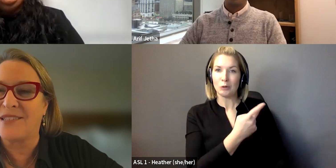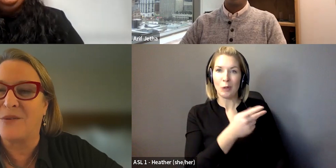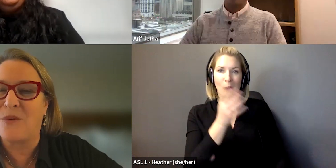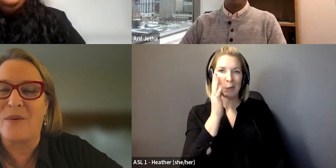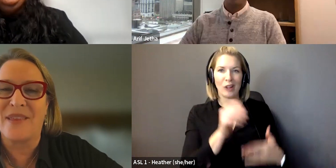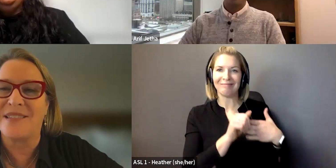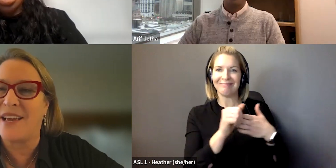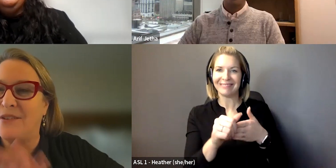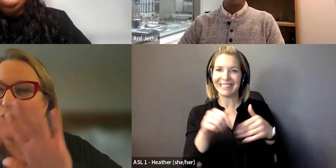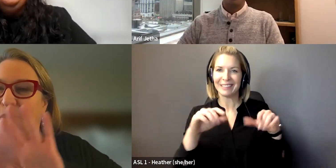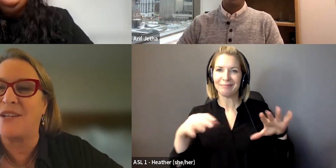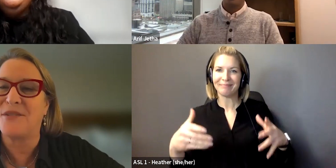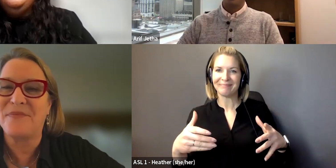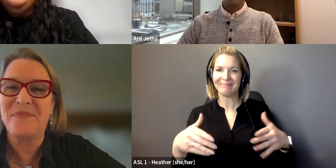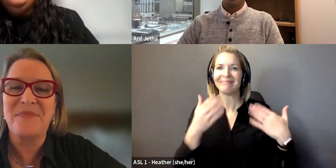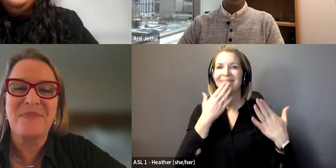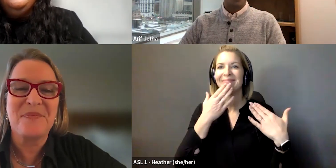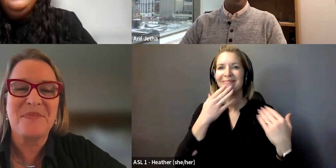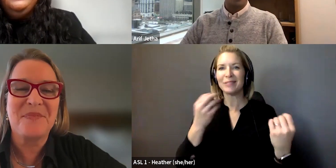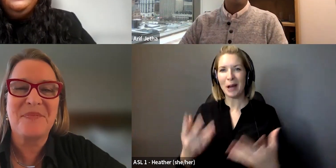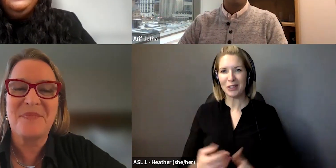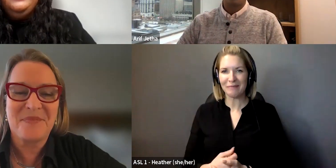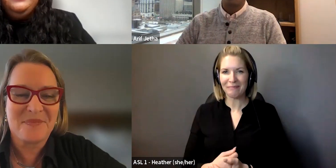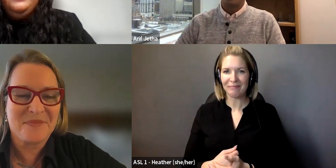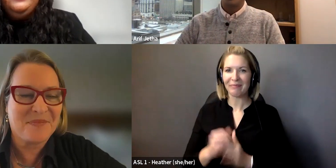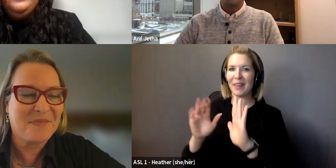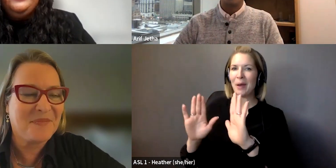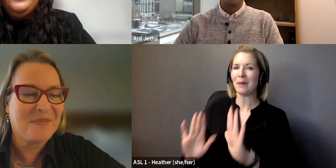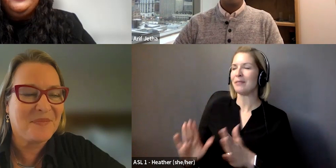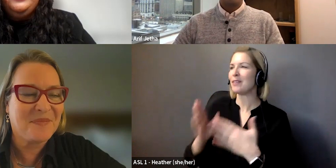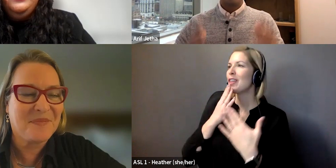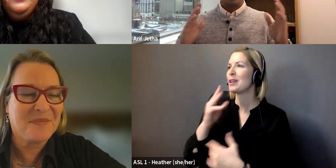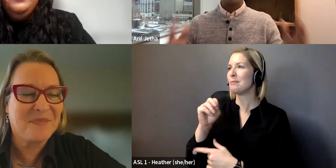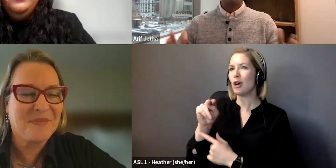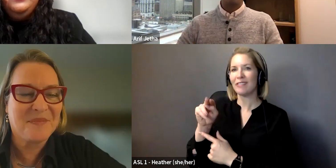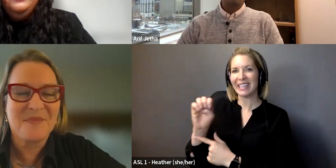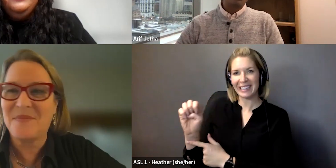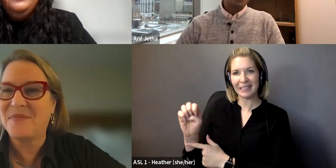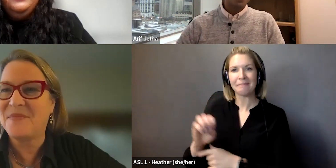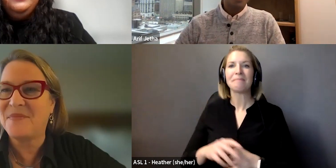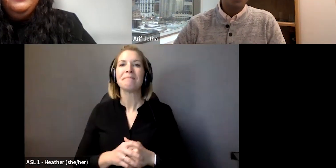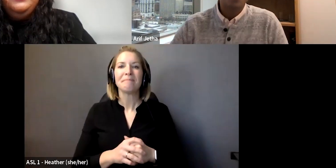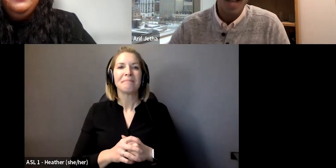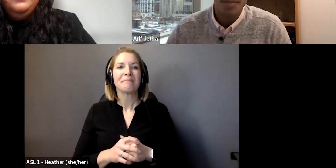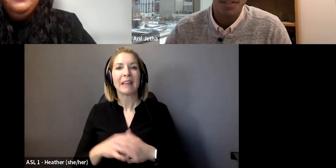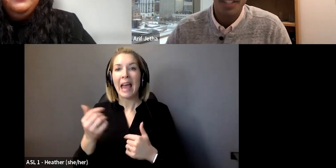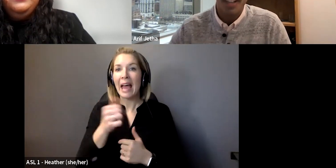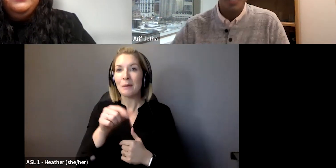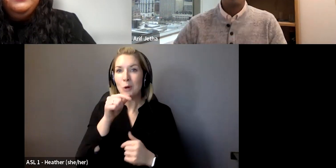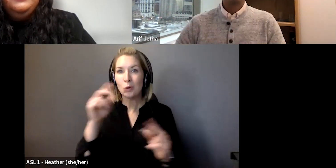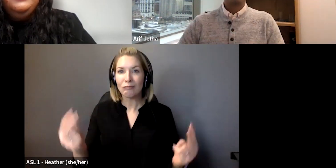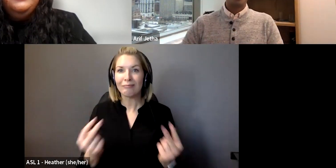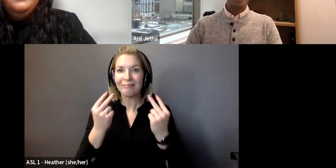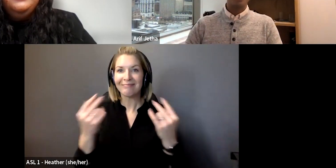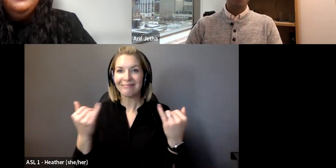for the next little while with us. Thank you so much. Great. Thank you so much, Maureen. And thanks to those who are tuning in today. We're absolutely